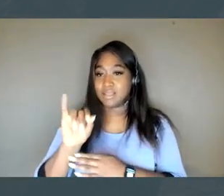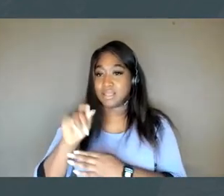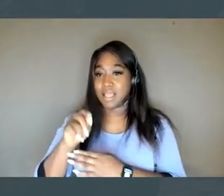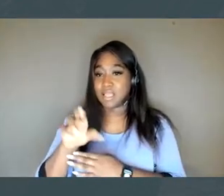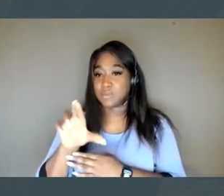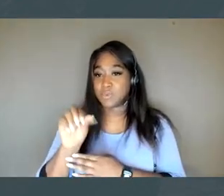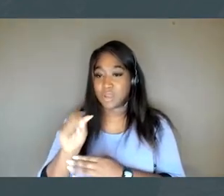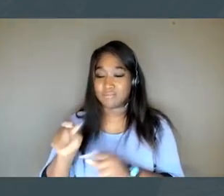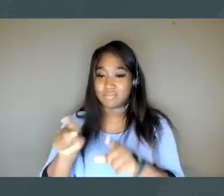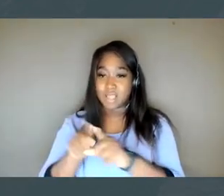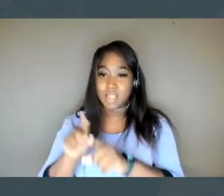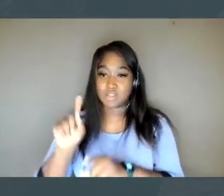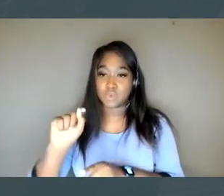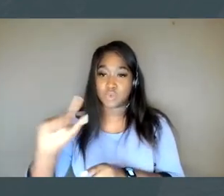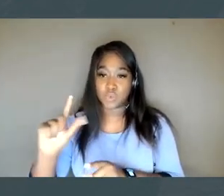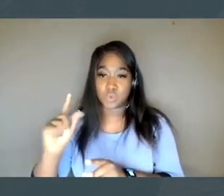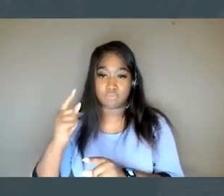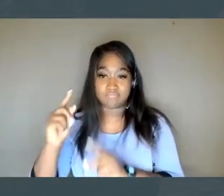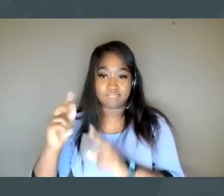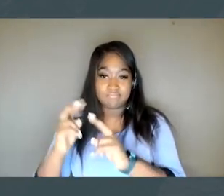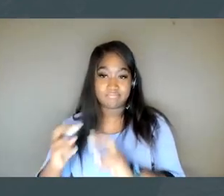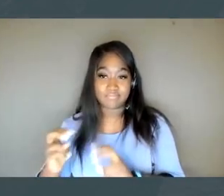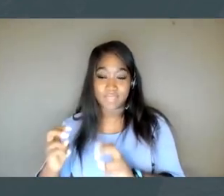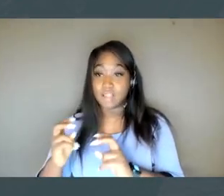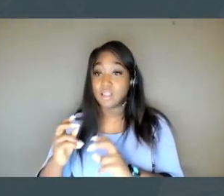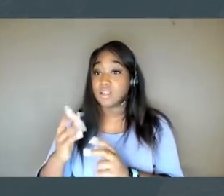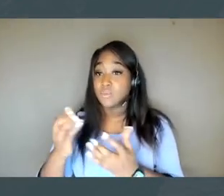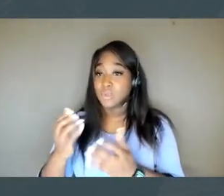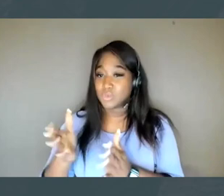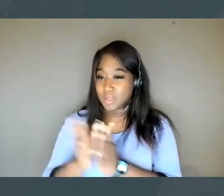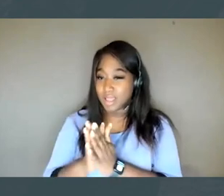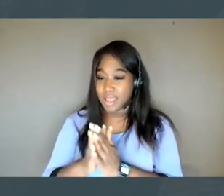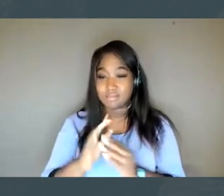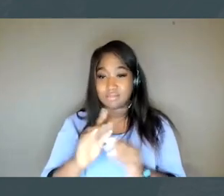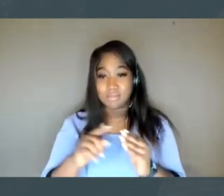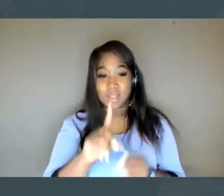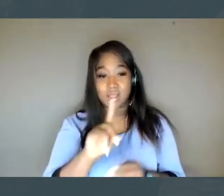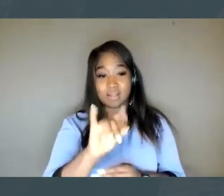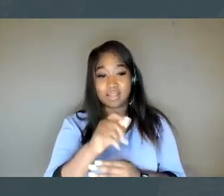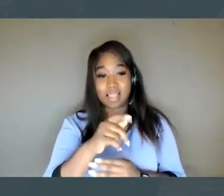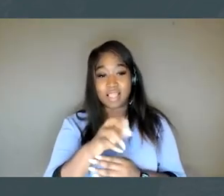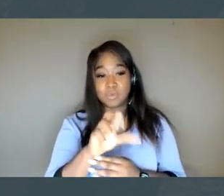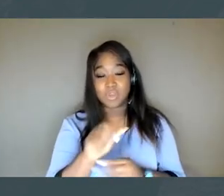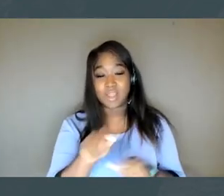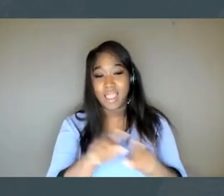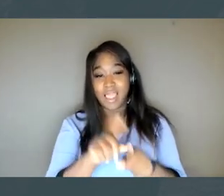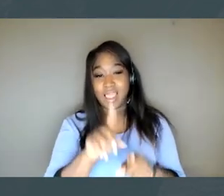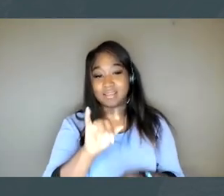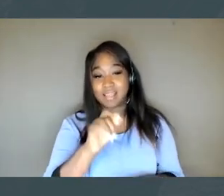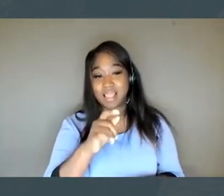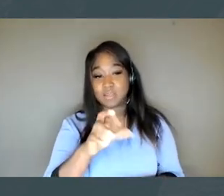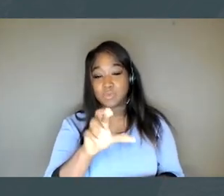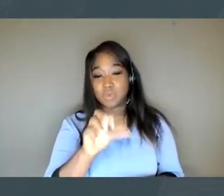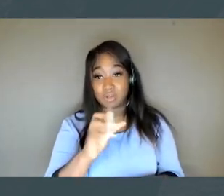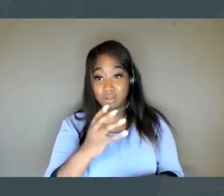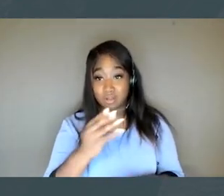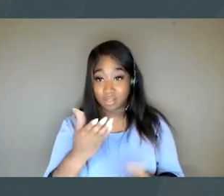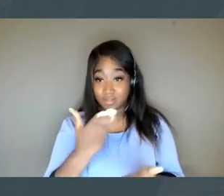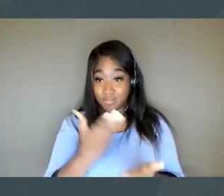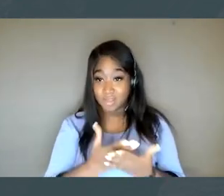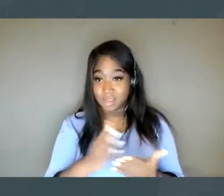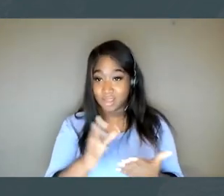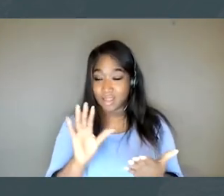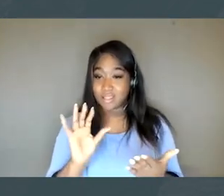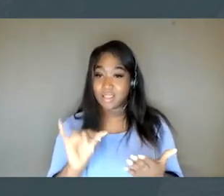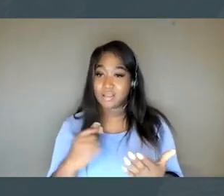to ask about diaspora as diaspora, and is the fact that